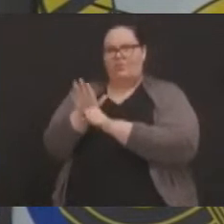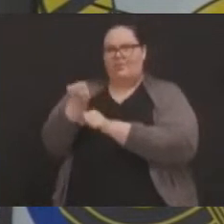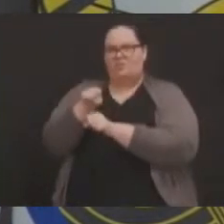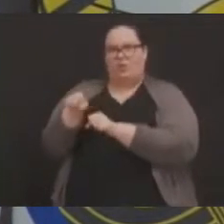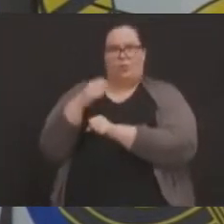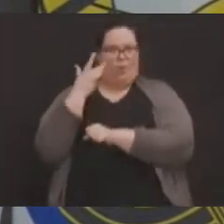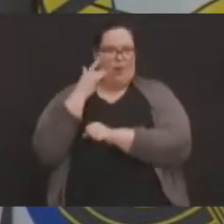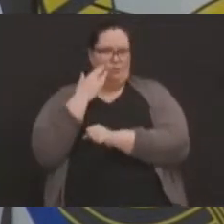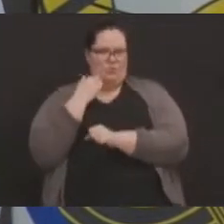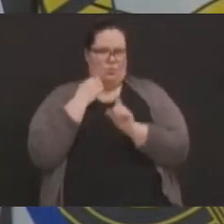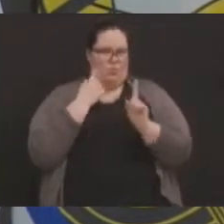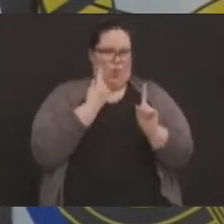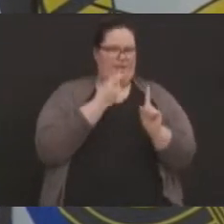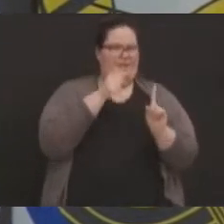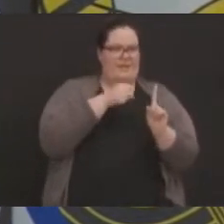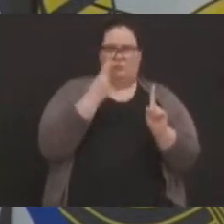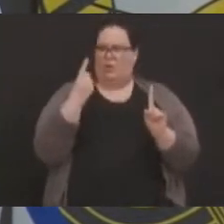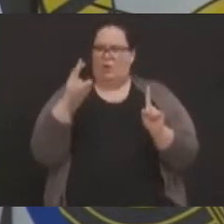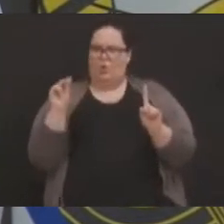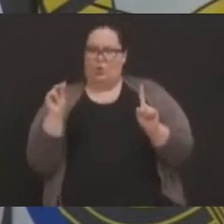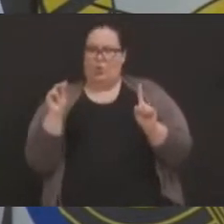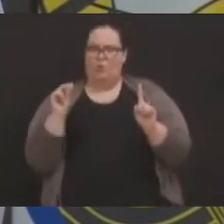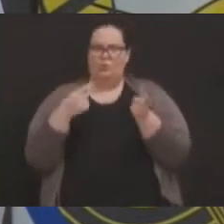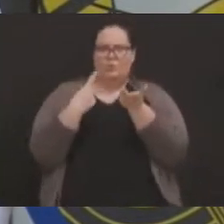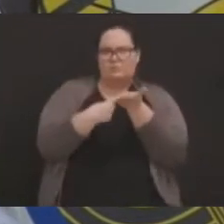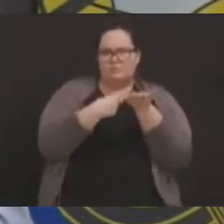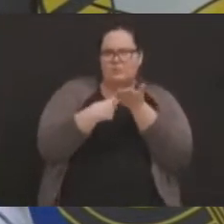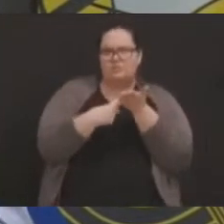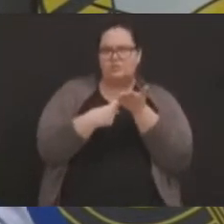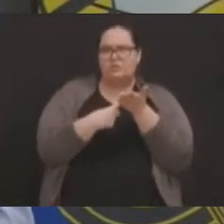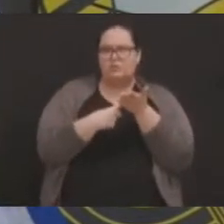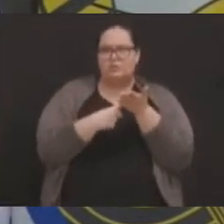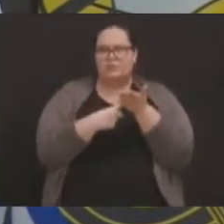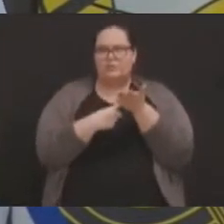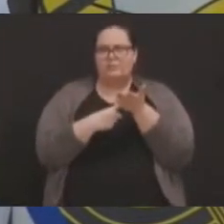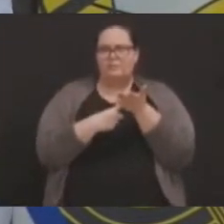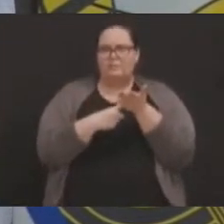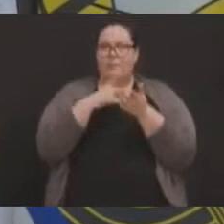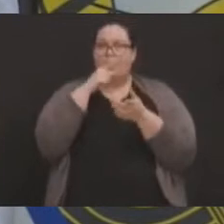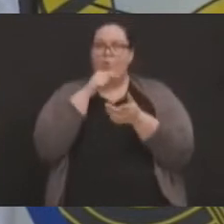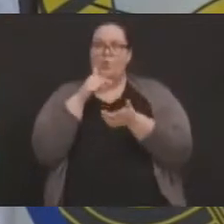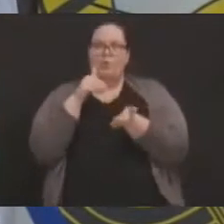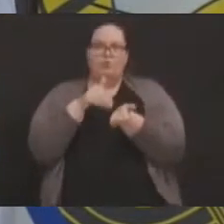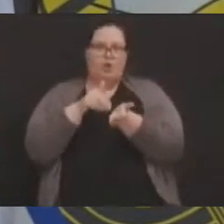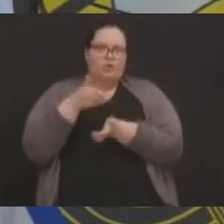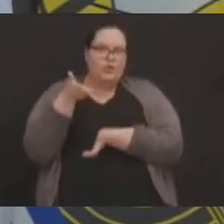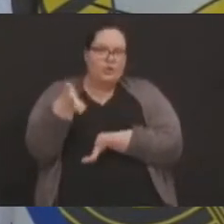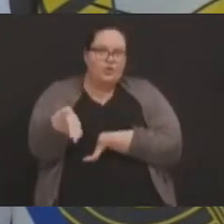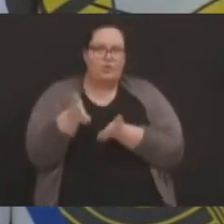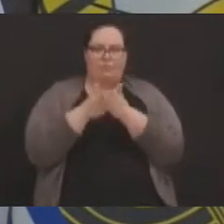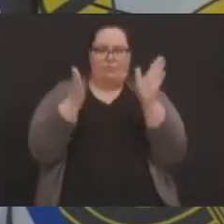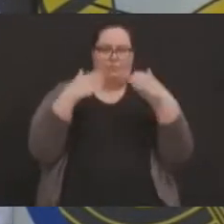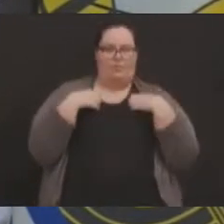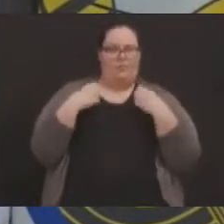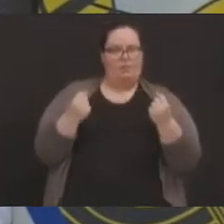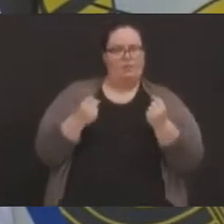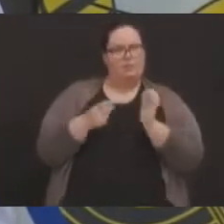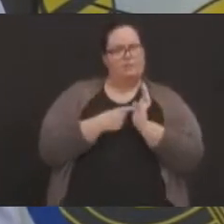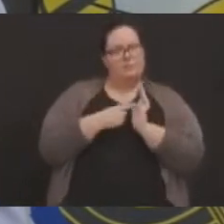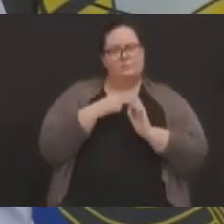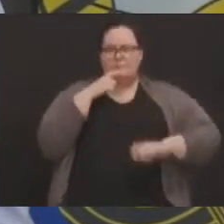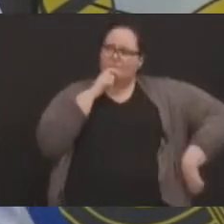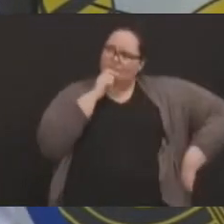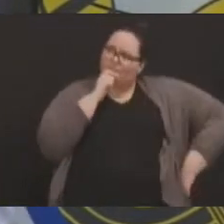sometimes these decisions and discussions take time. So if people are wondering why it took a little bit longer for us to declare this one COVID-related, that's